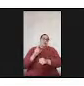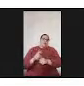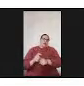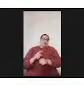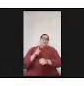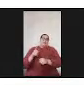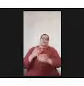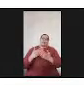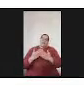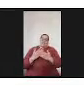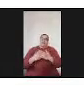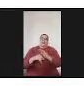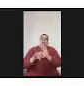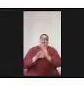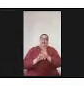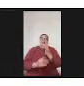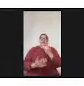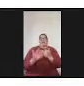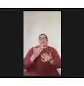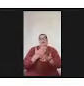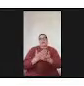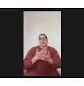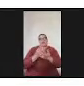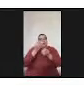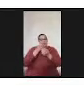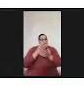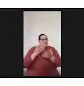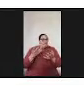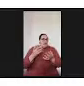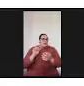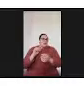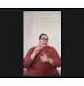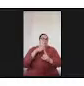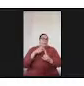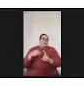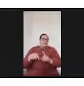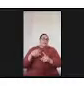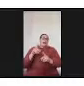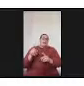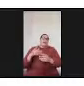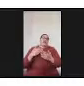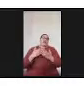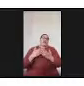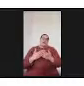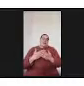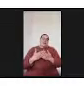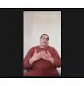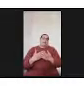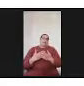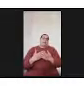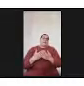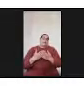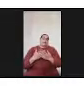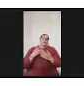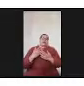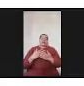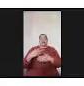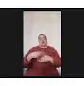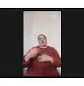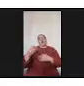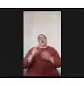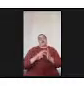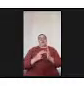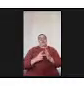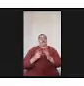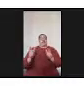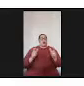to detect fire, notify the occupants, and they are able to evacuate, contain the